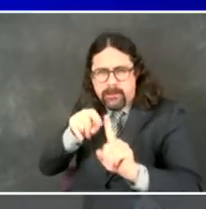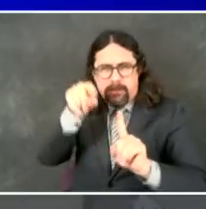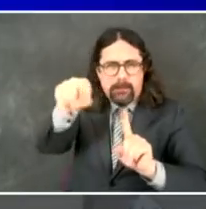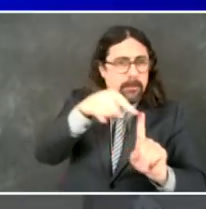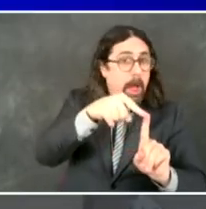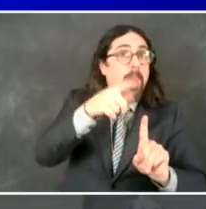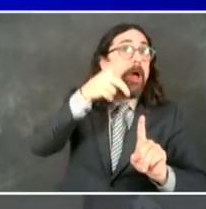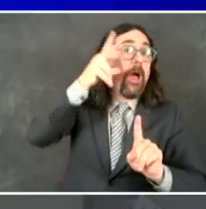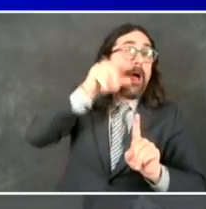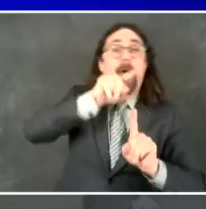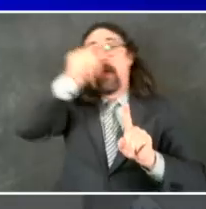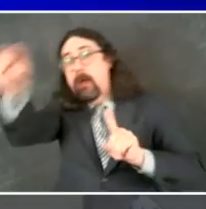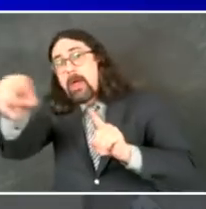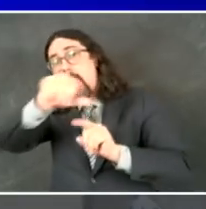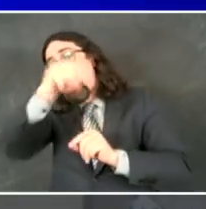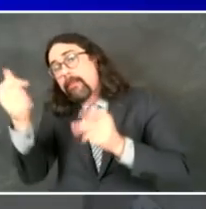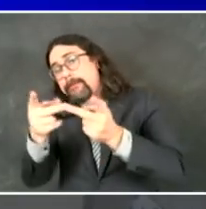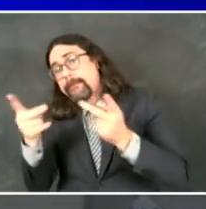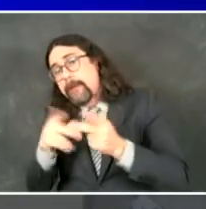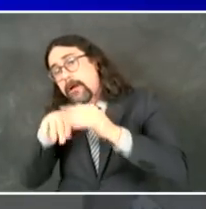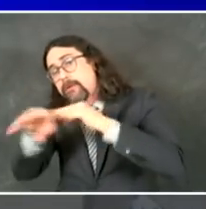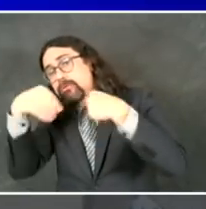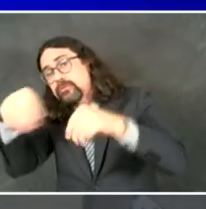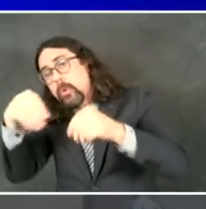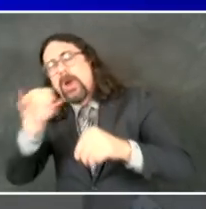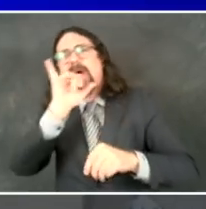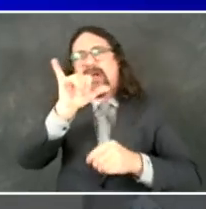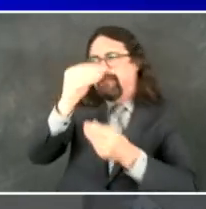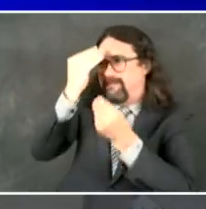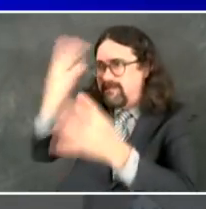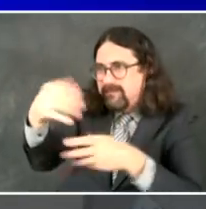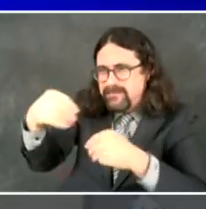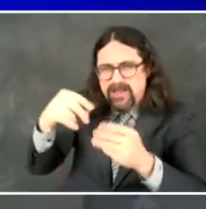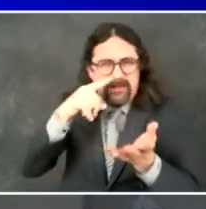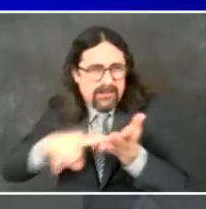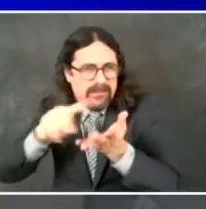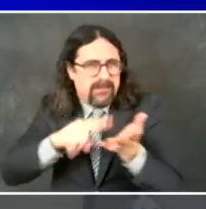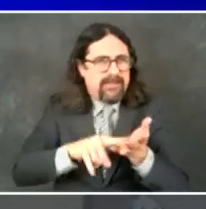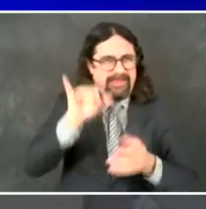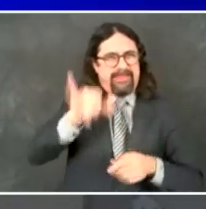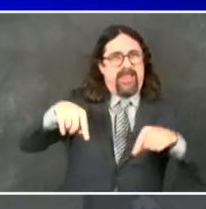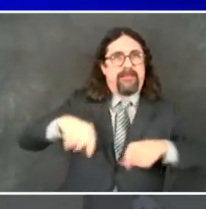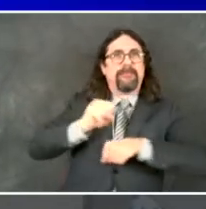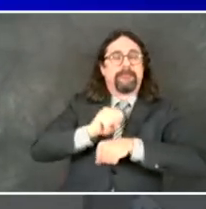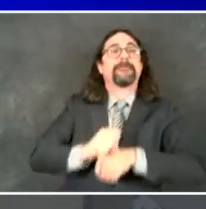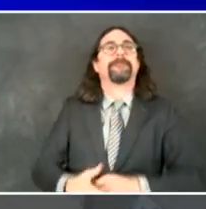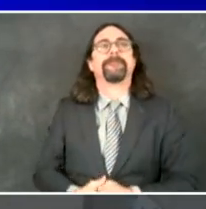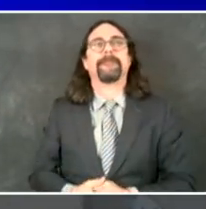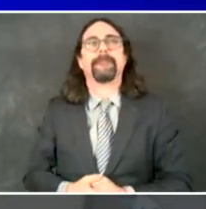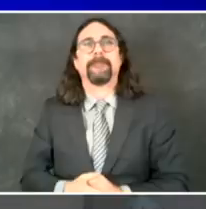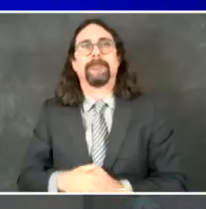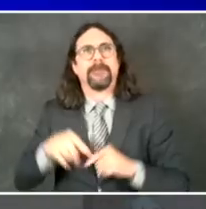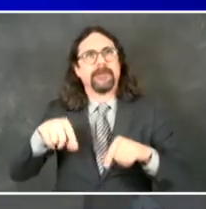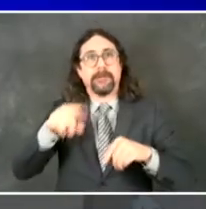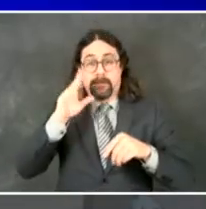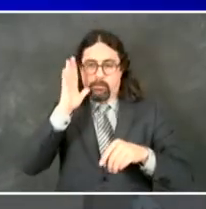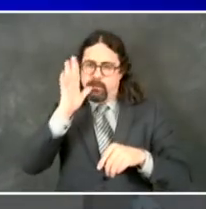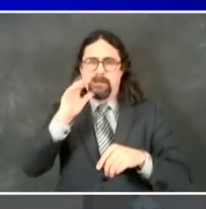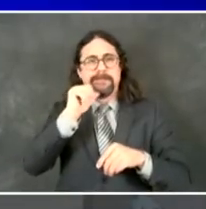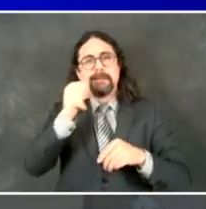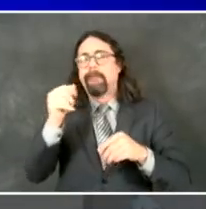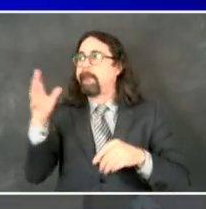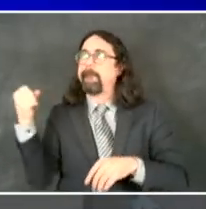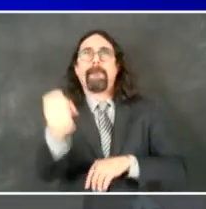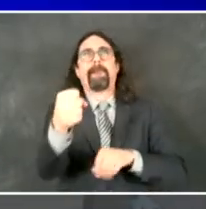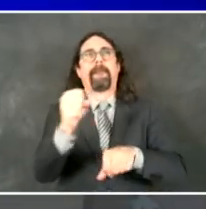same concept of knowing how to ask the right questions, knowing how to search for the clues of the people in someone's life who